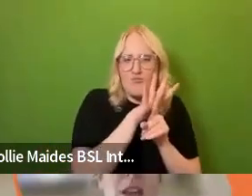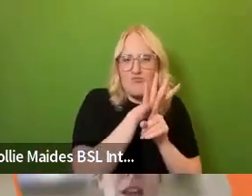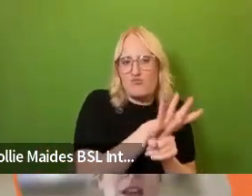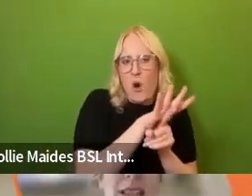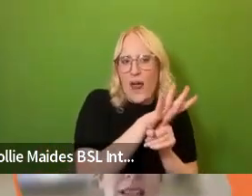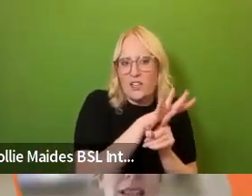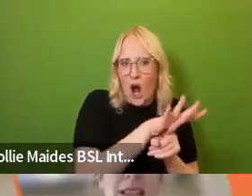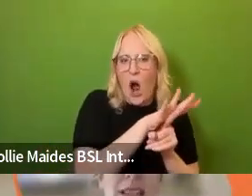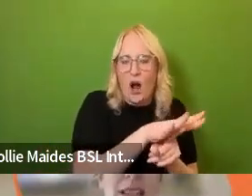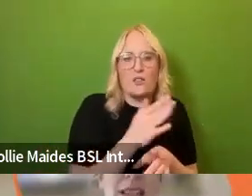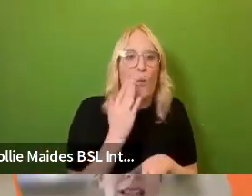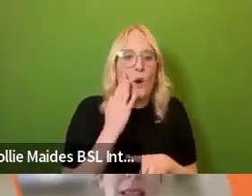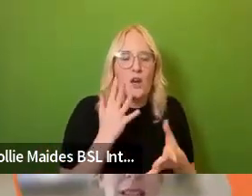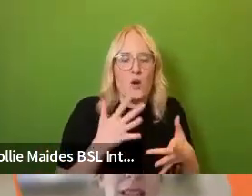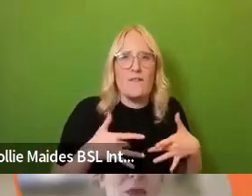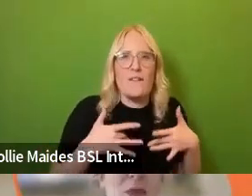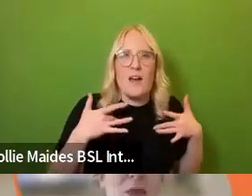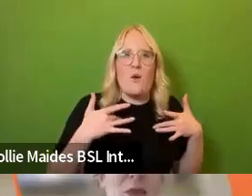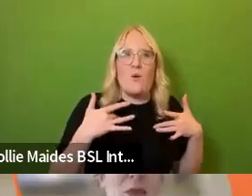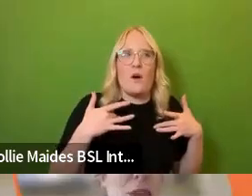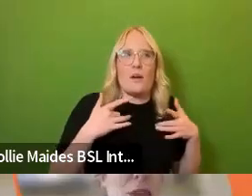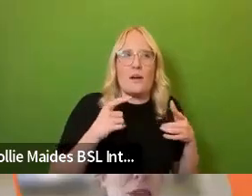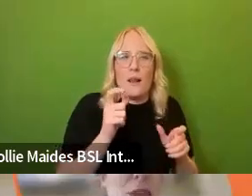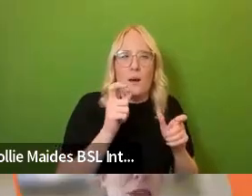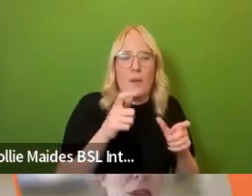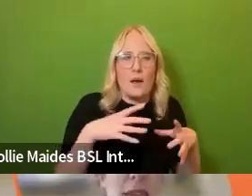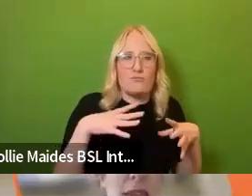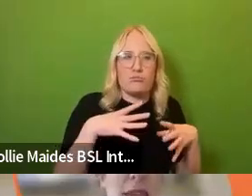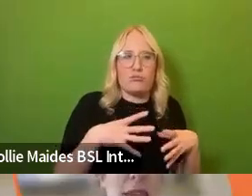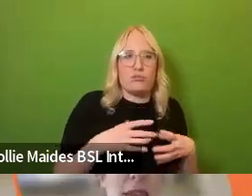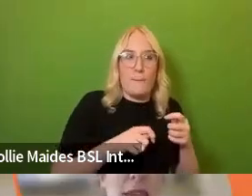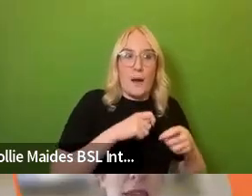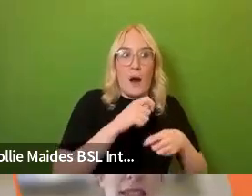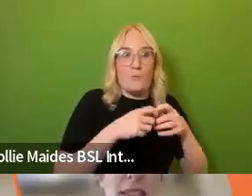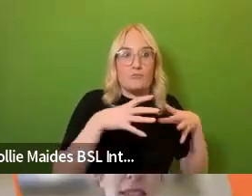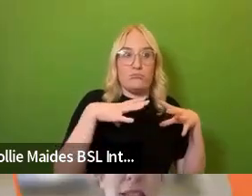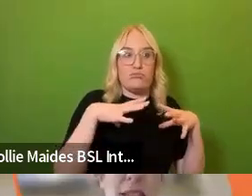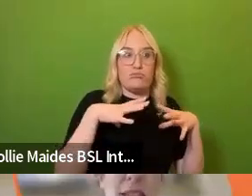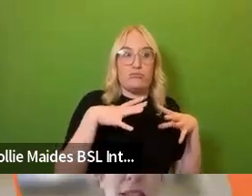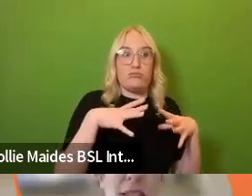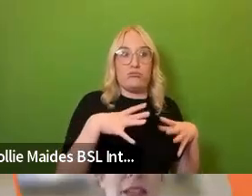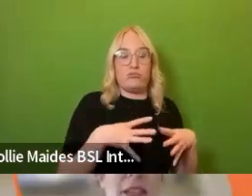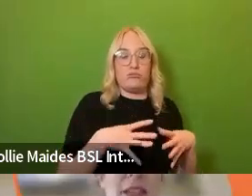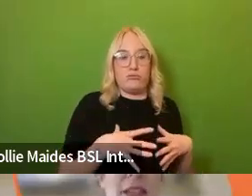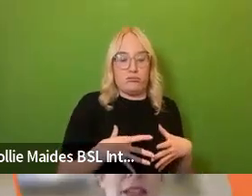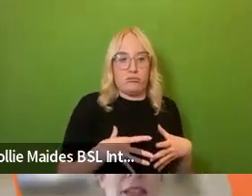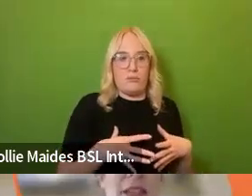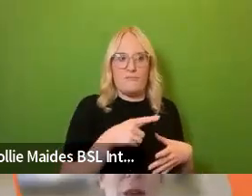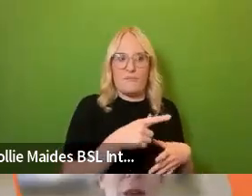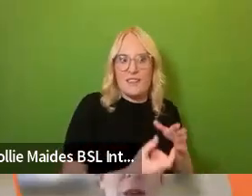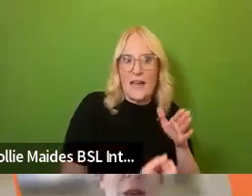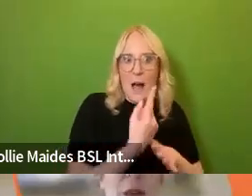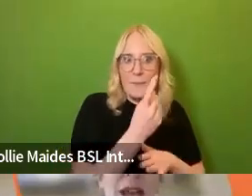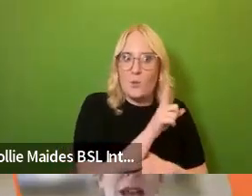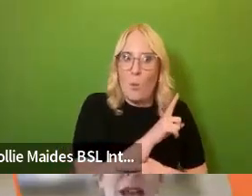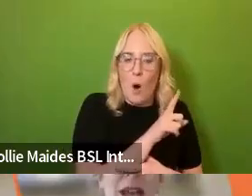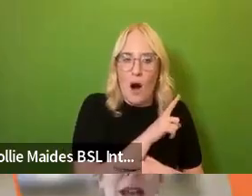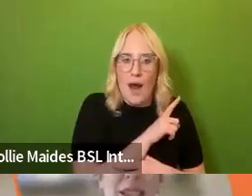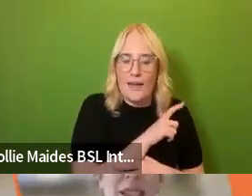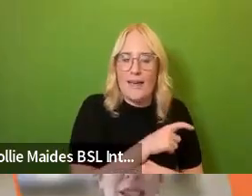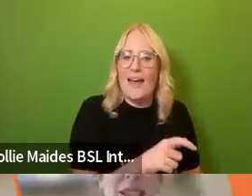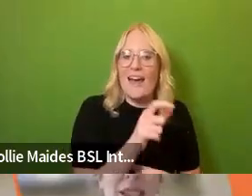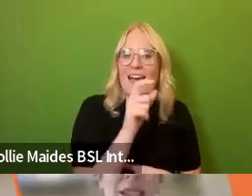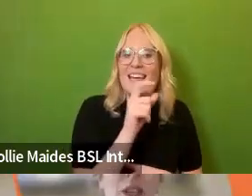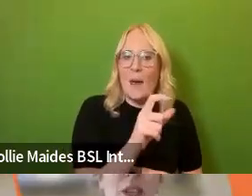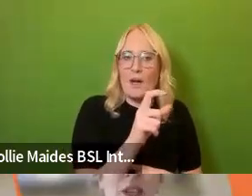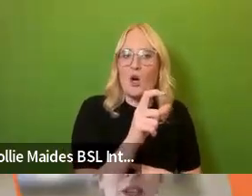growing sense of tiredness that builds the longer you're awake. This happens because of a chemical called